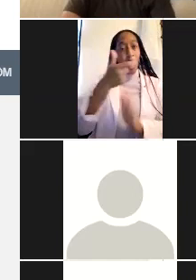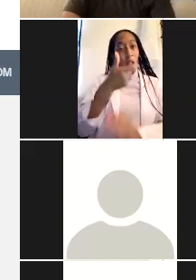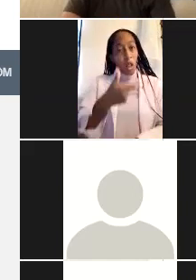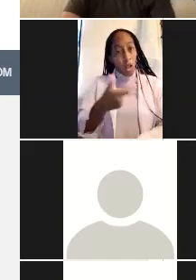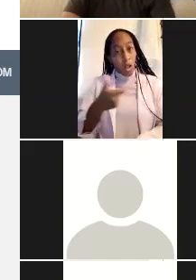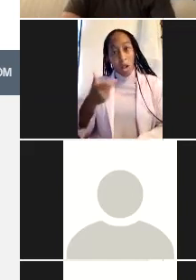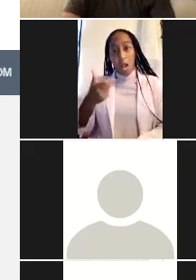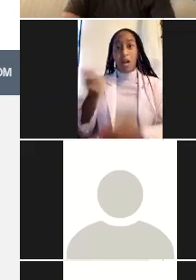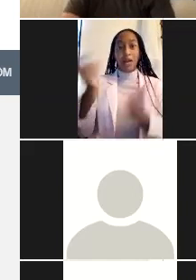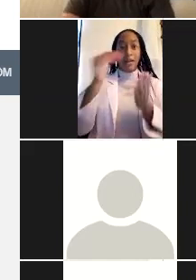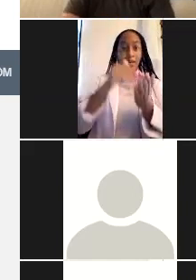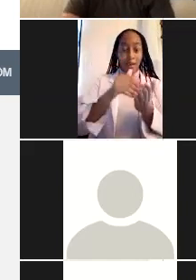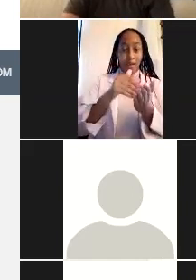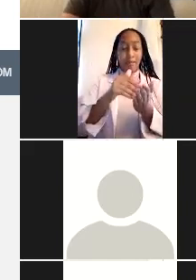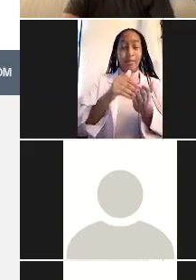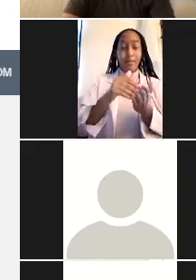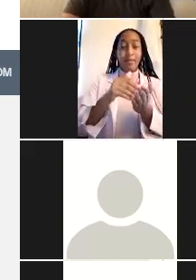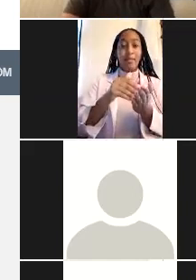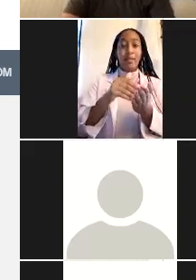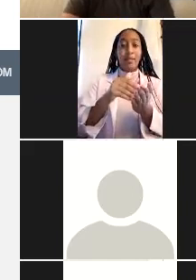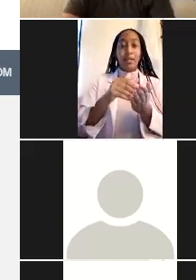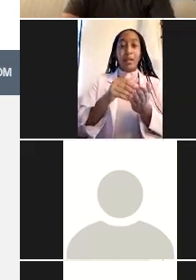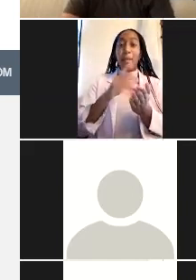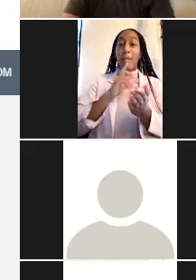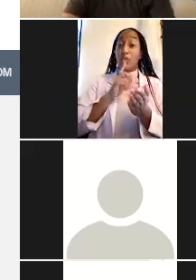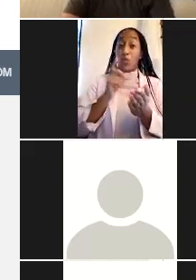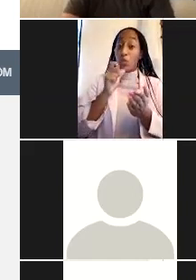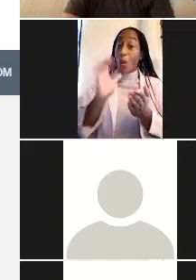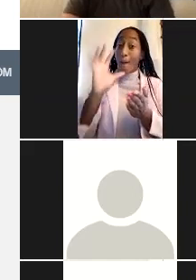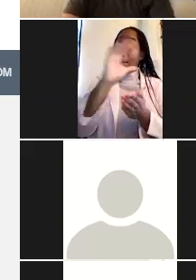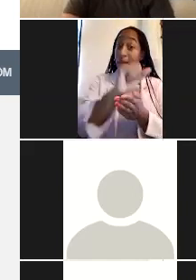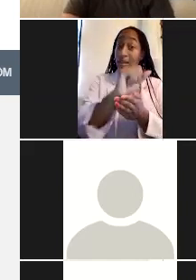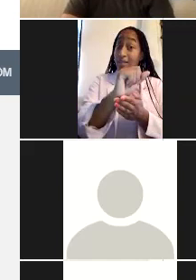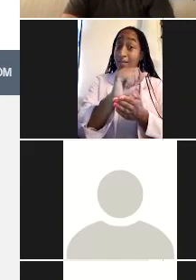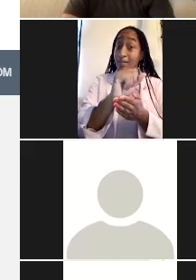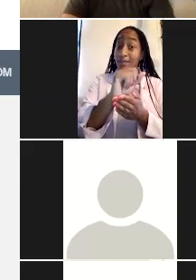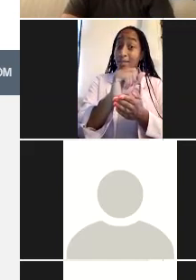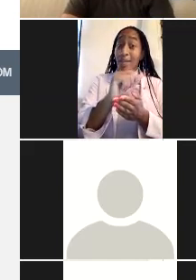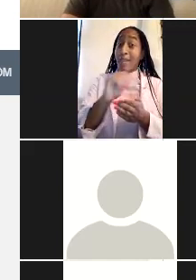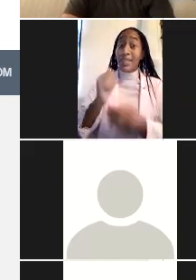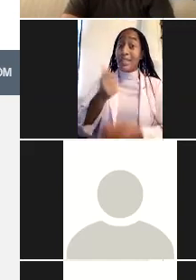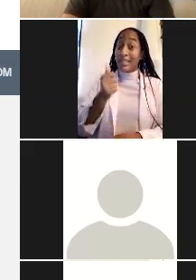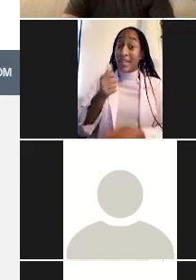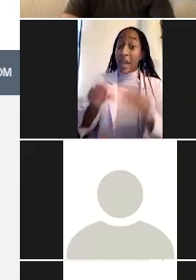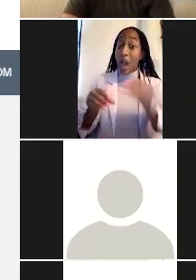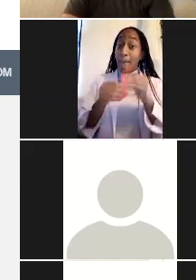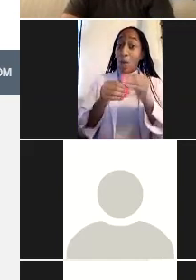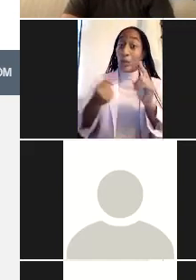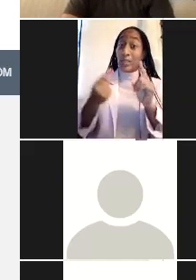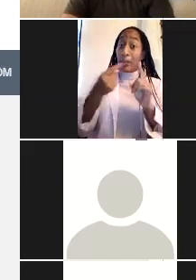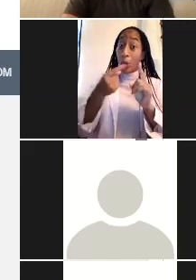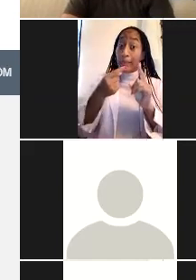don't want you to miss out on that opportunity as well. So 20 bonus points are on the table as of right now.